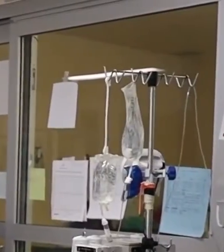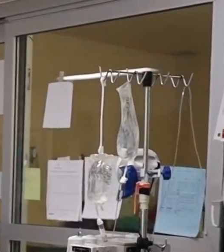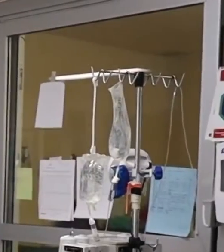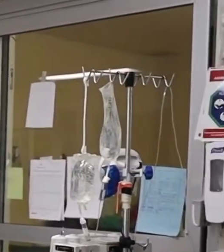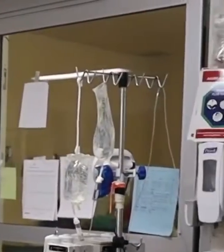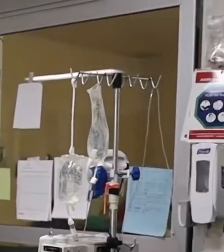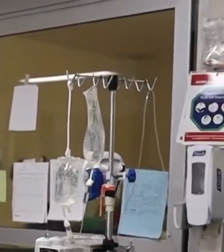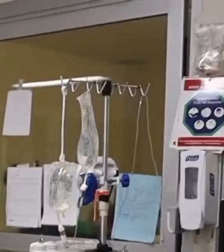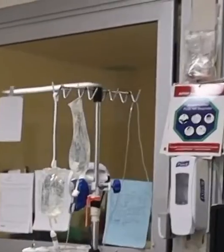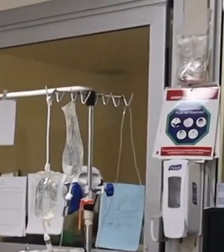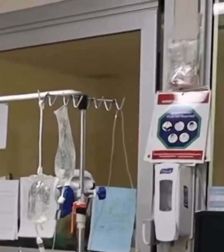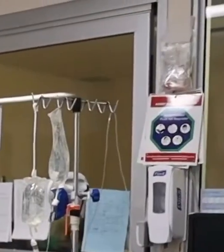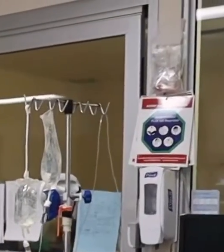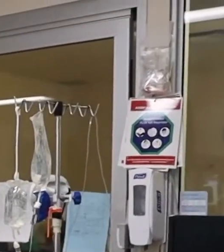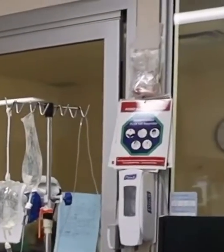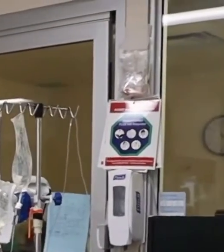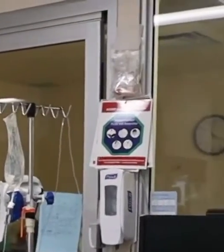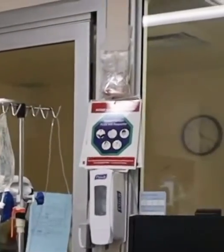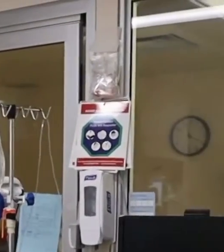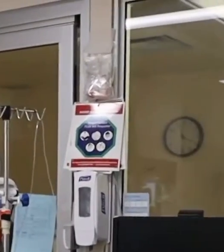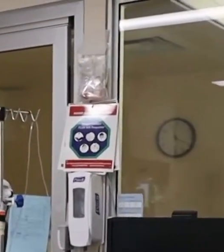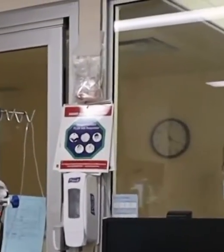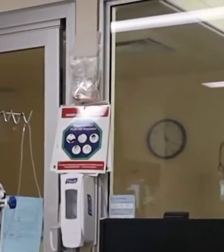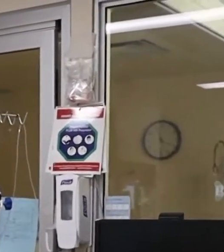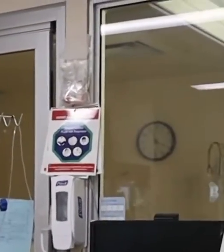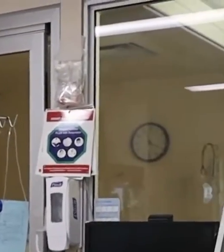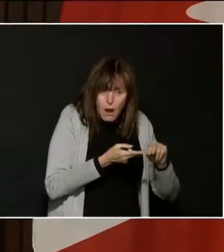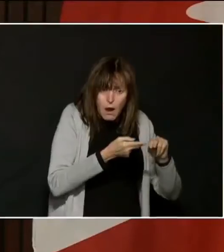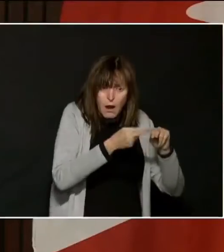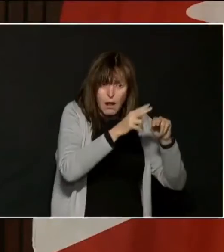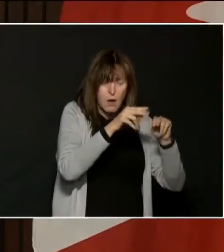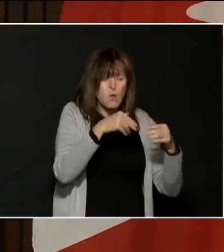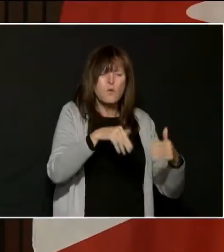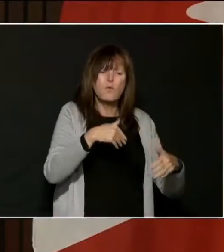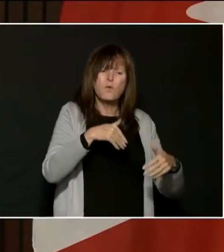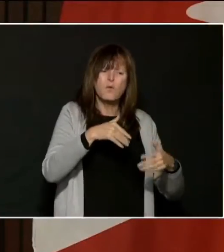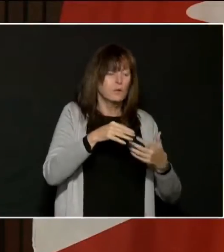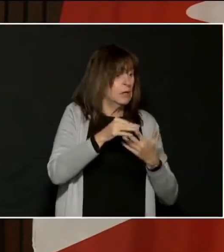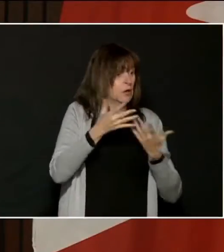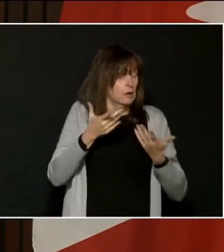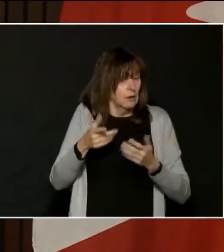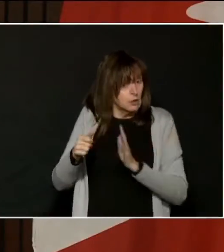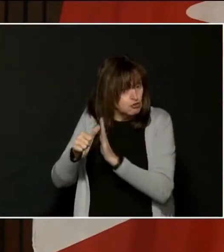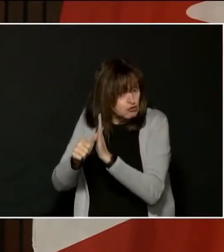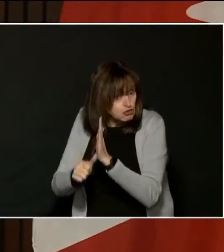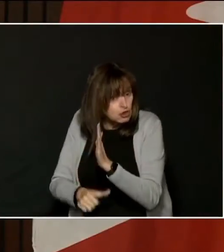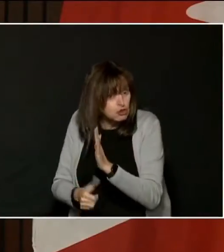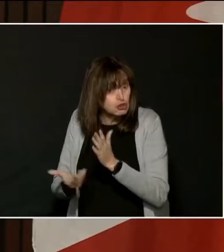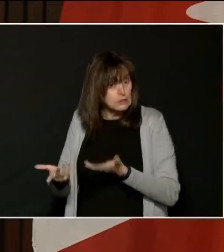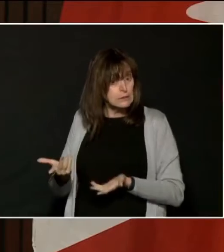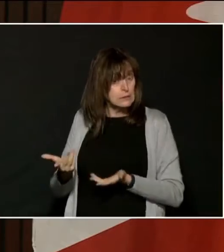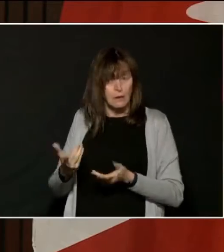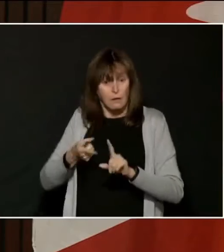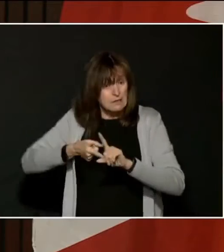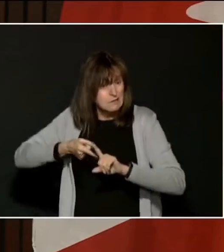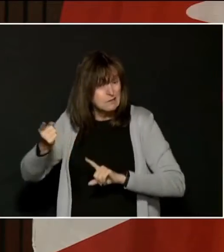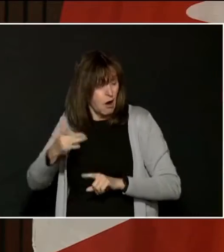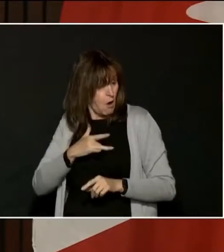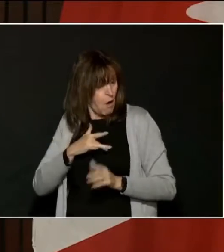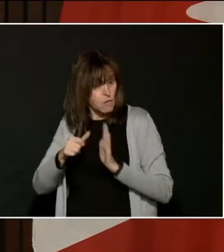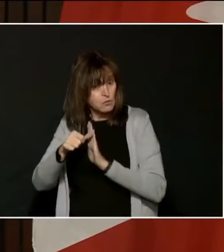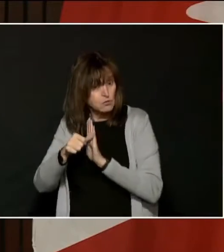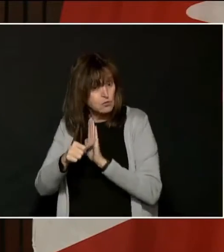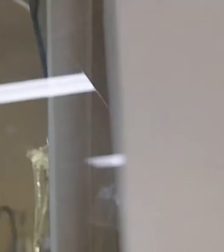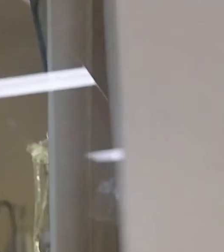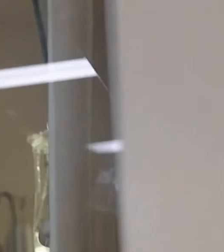what those impacts will be. Those particularly with elective procedures, surgeries, or cardiac procedures that are going to have